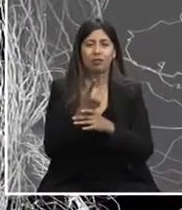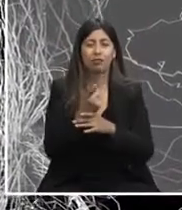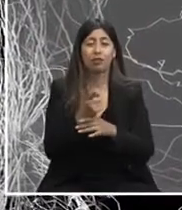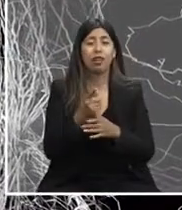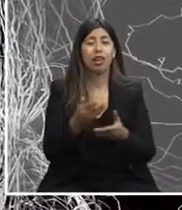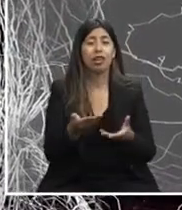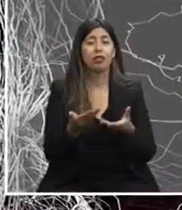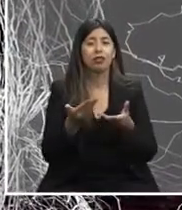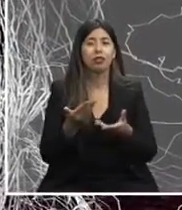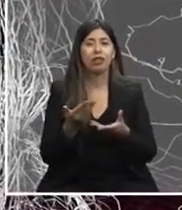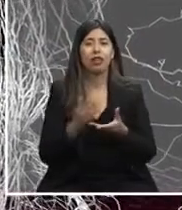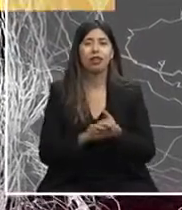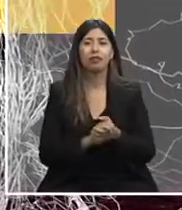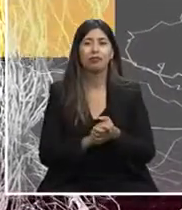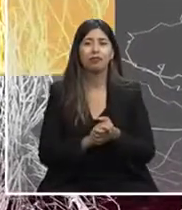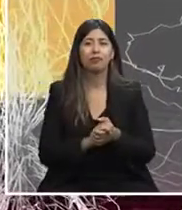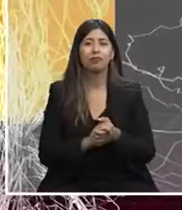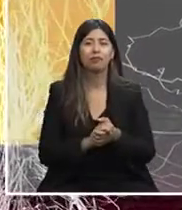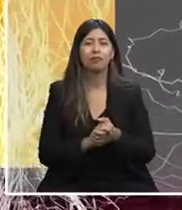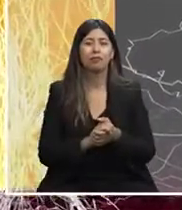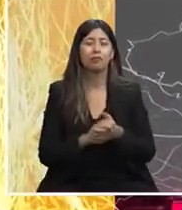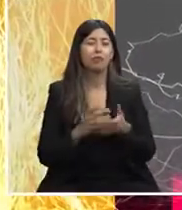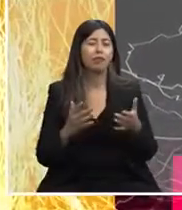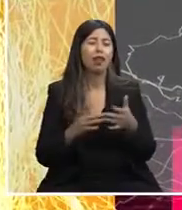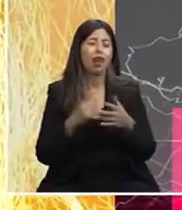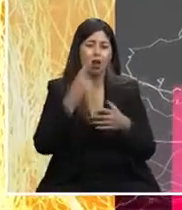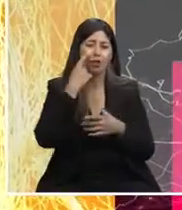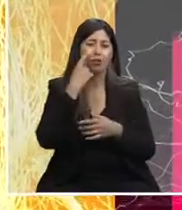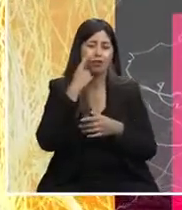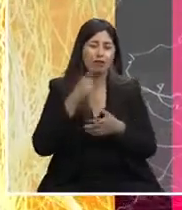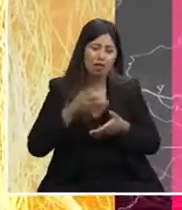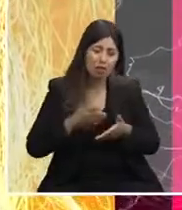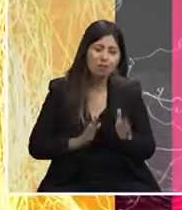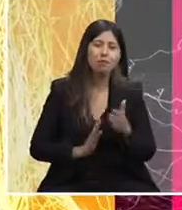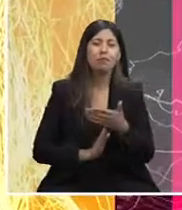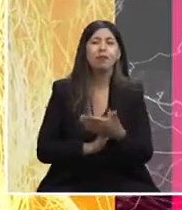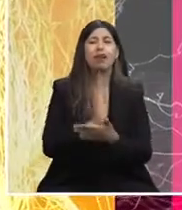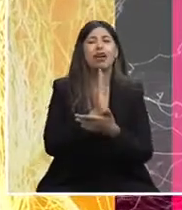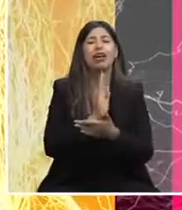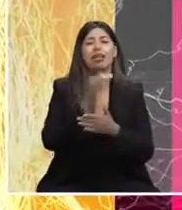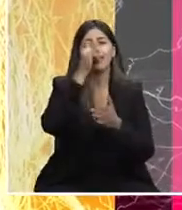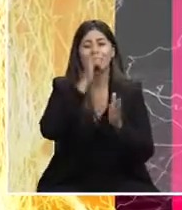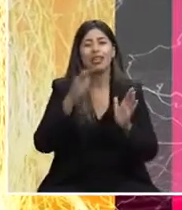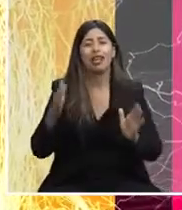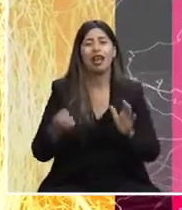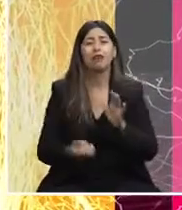recently been another transition that I believe is more important than any that have come before.